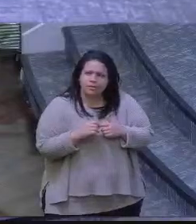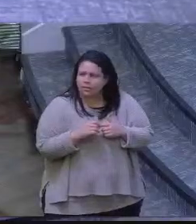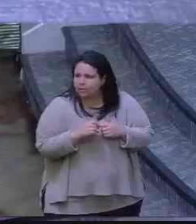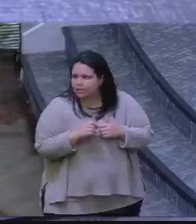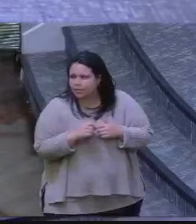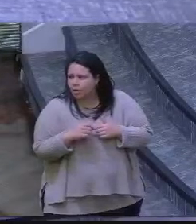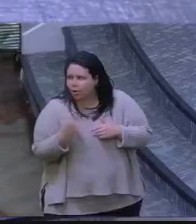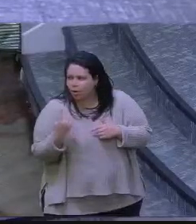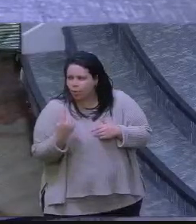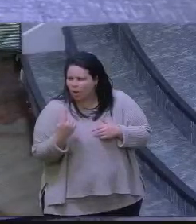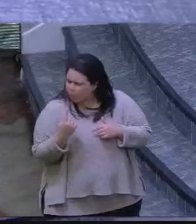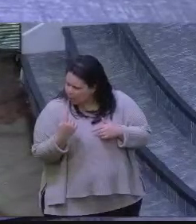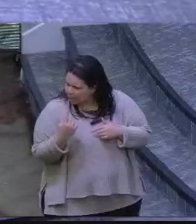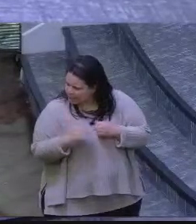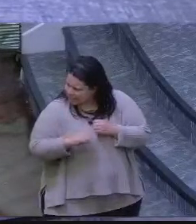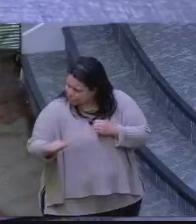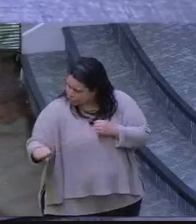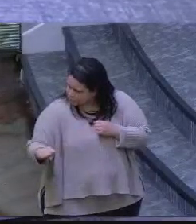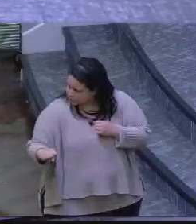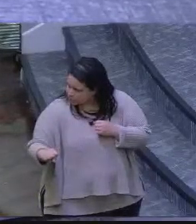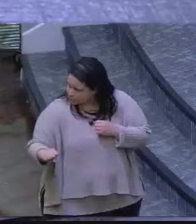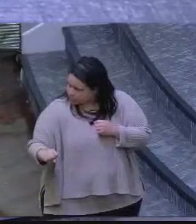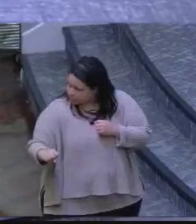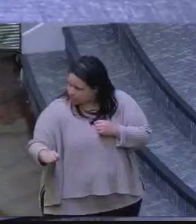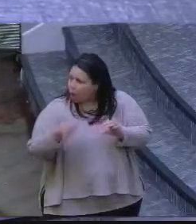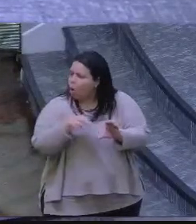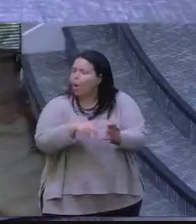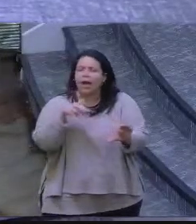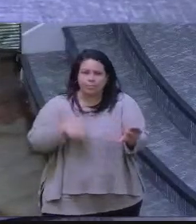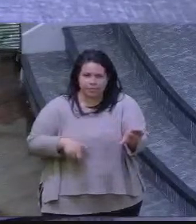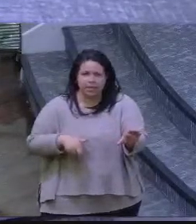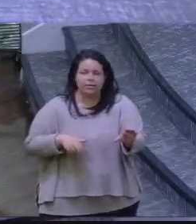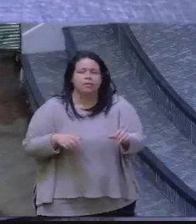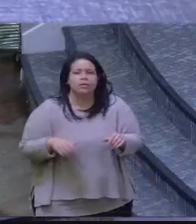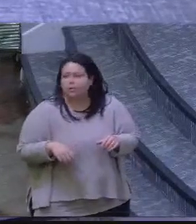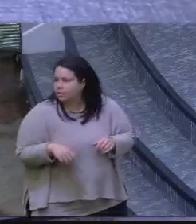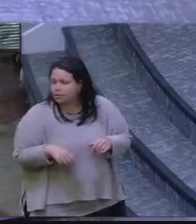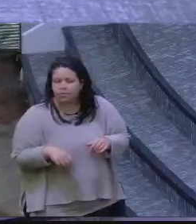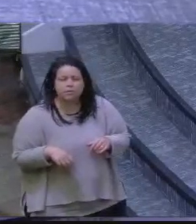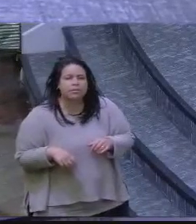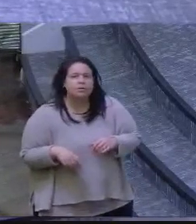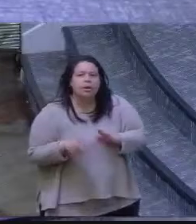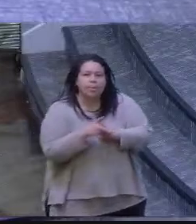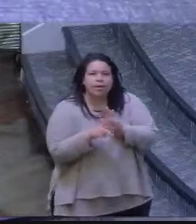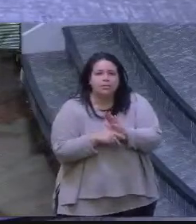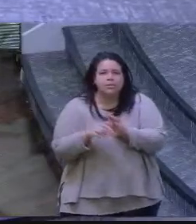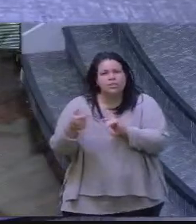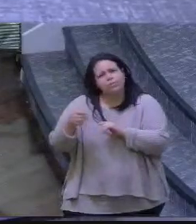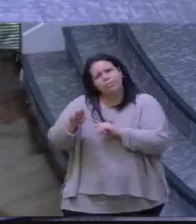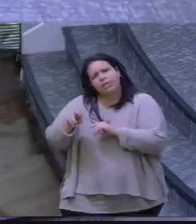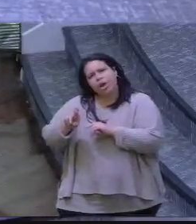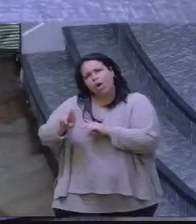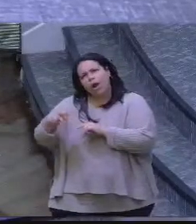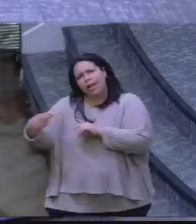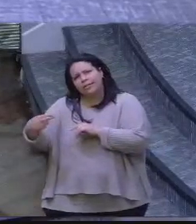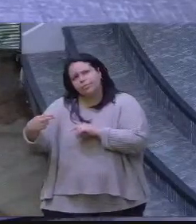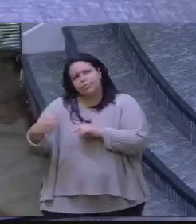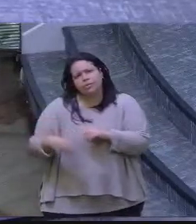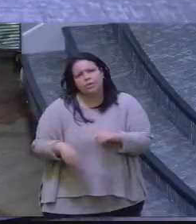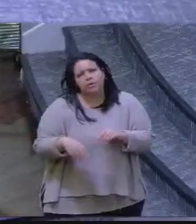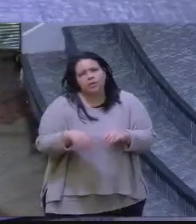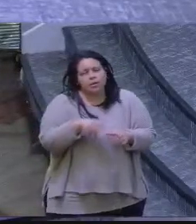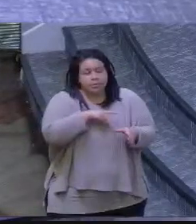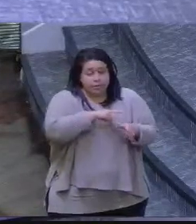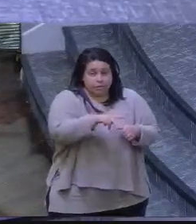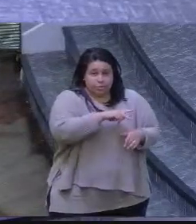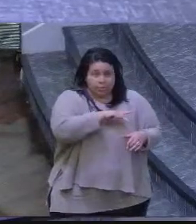okay. All right. Next item is policy GBRH, the professional